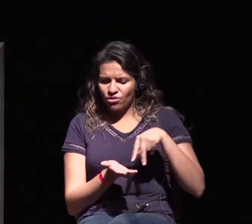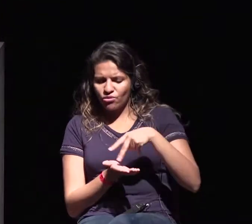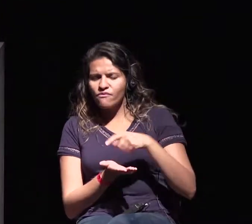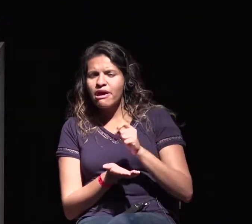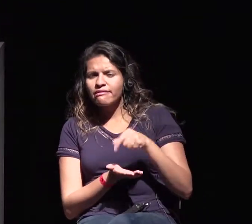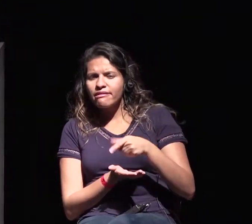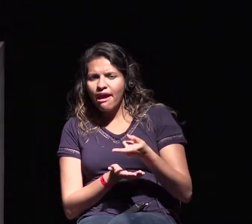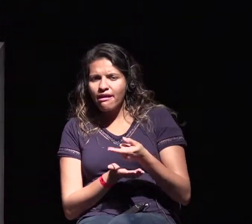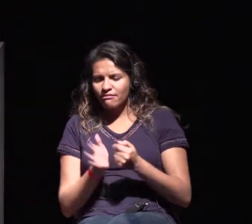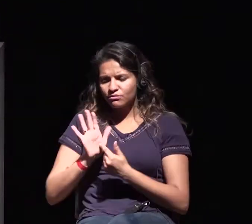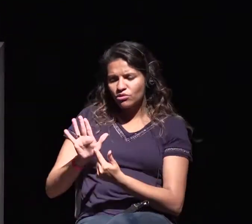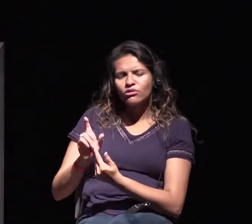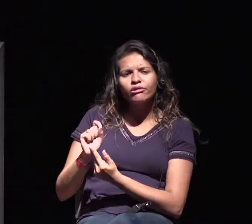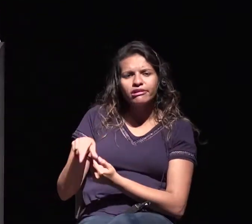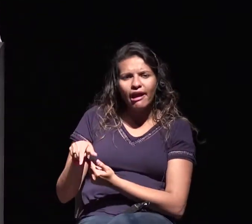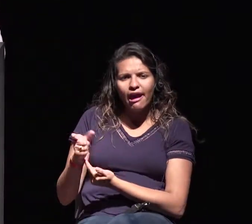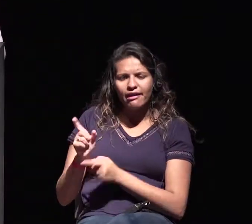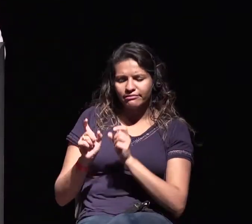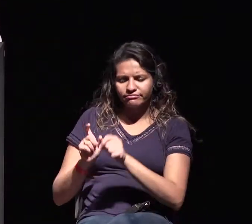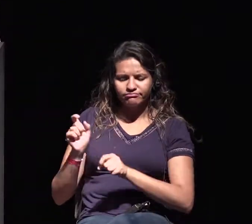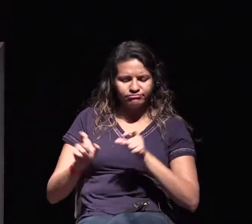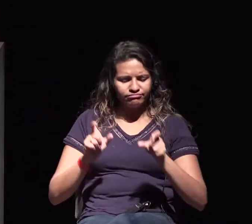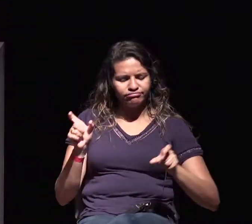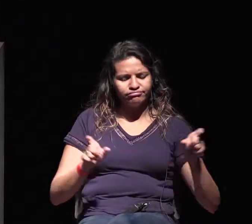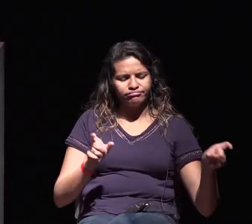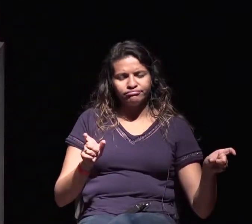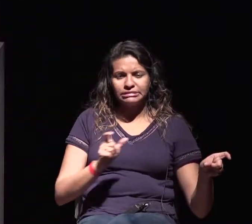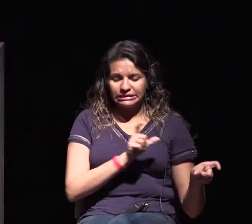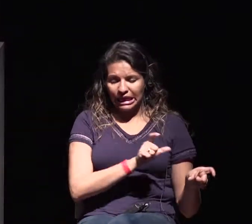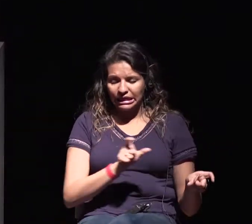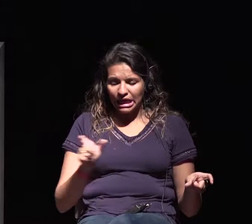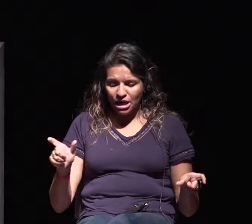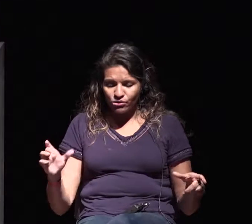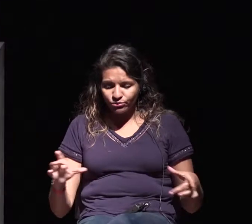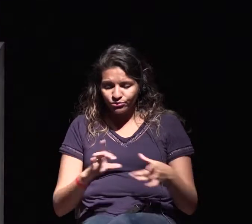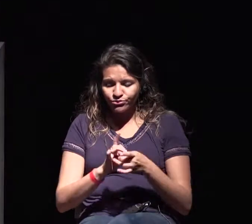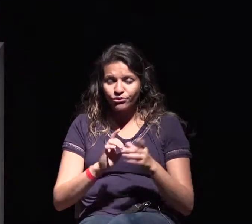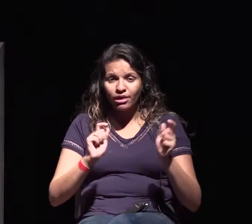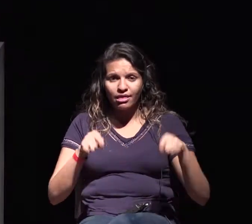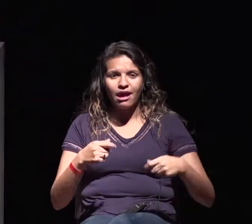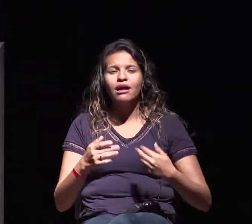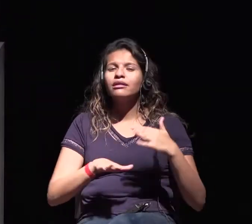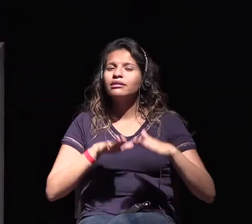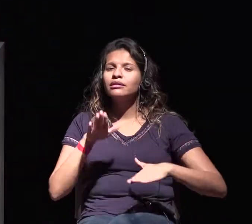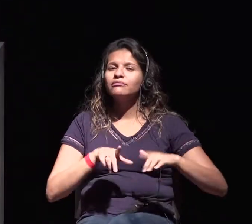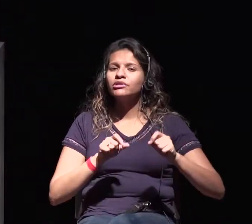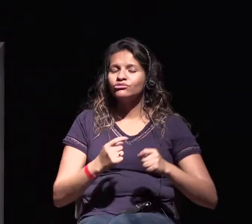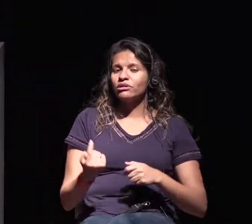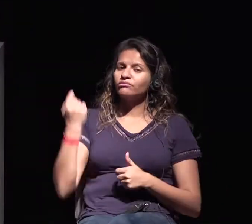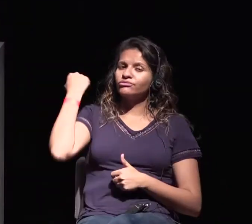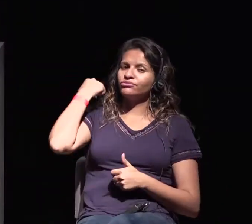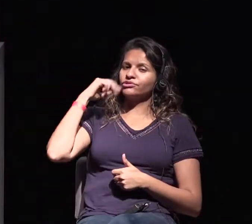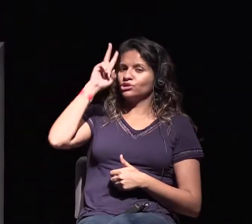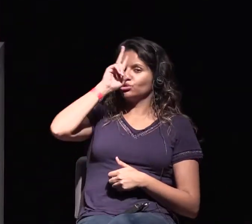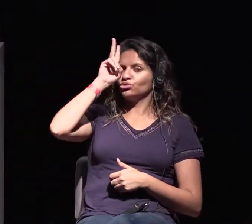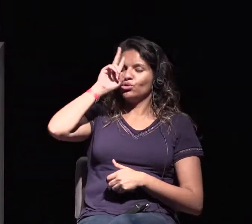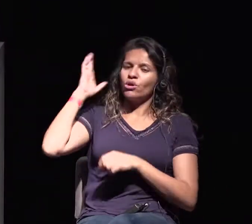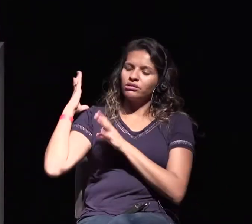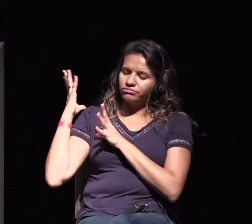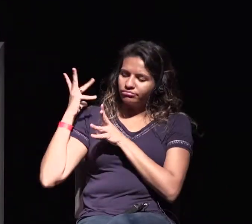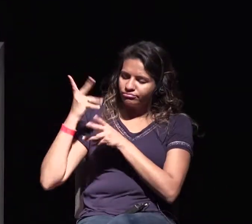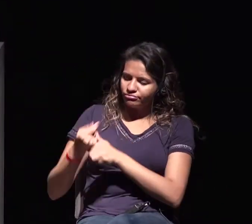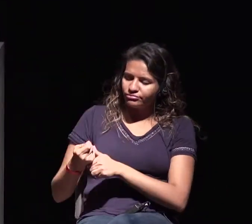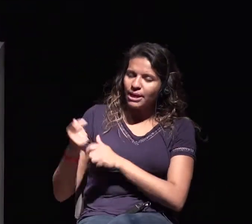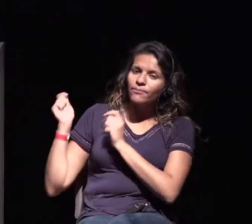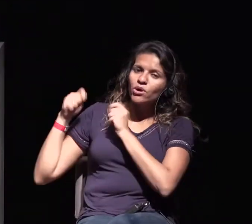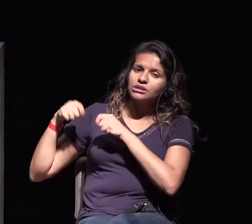affirmation to renew the possibilities of the history invoked or convoked. This whilst